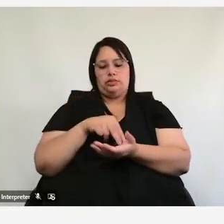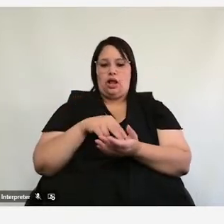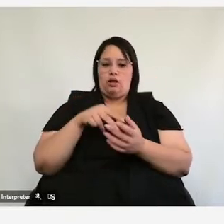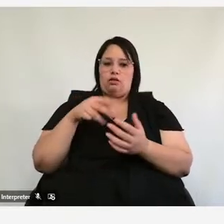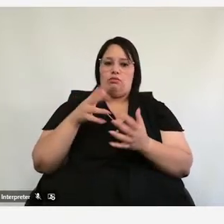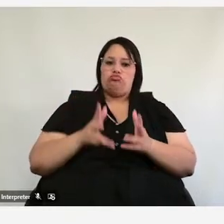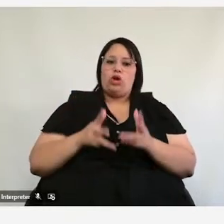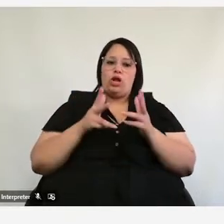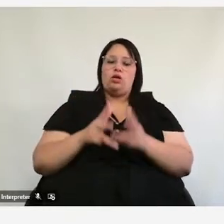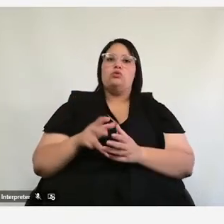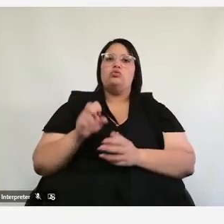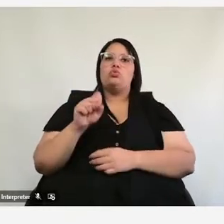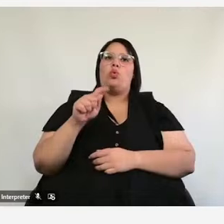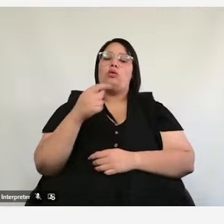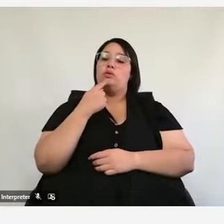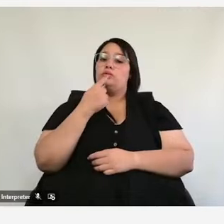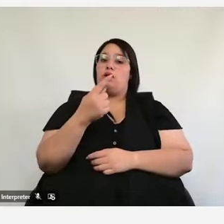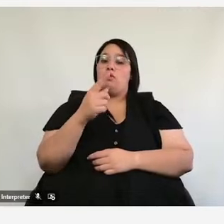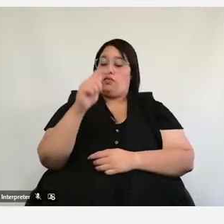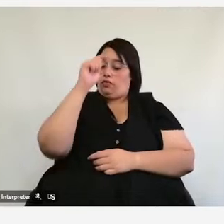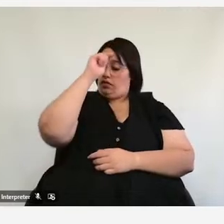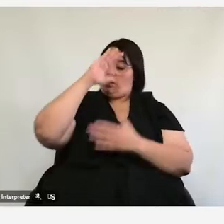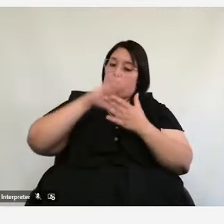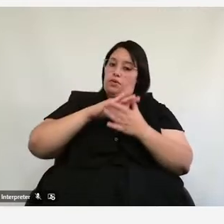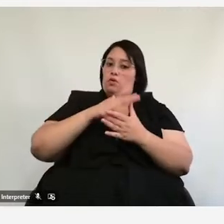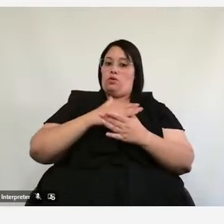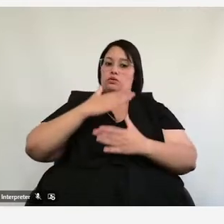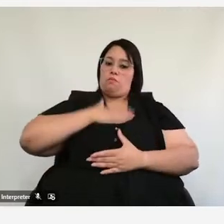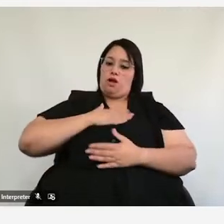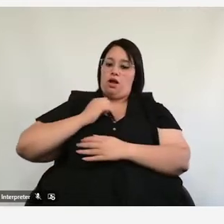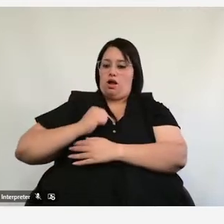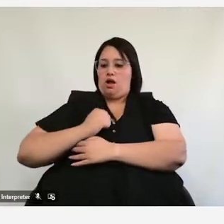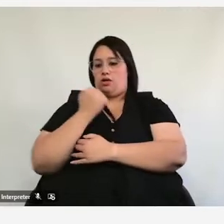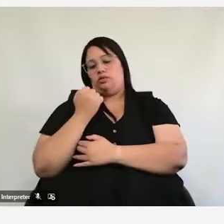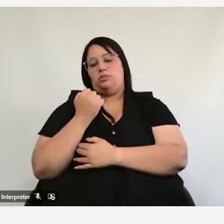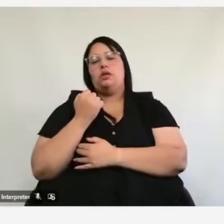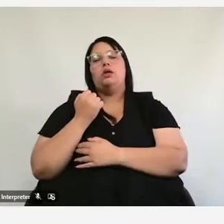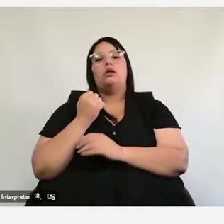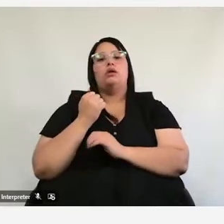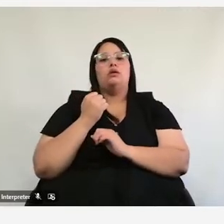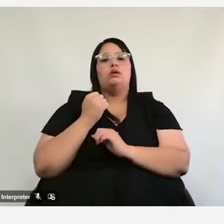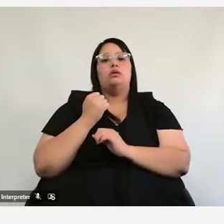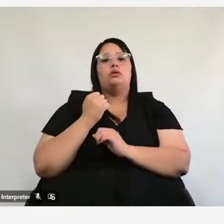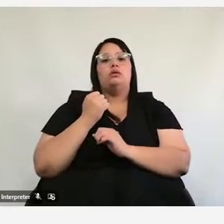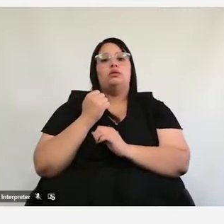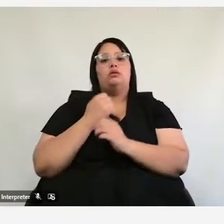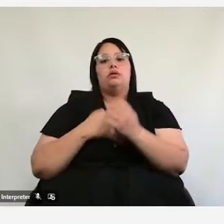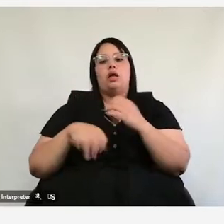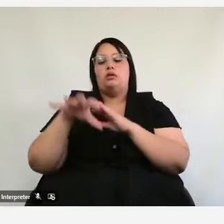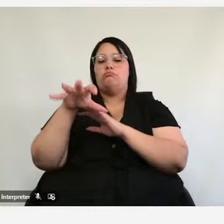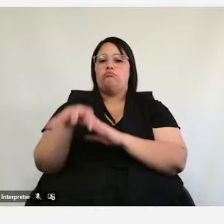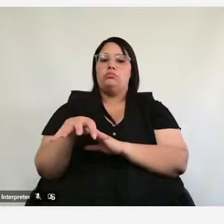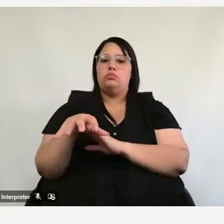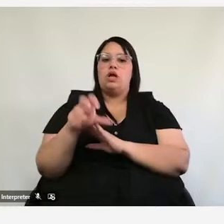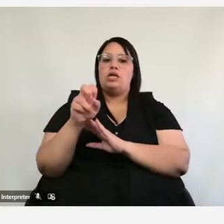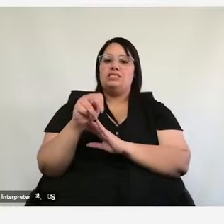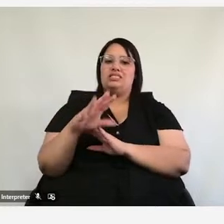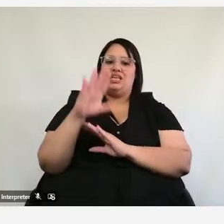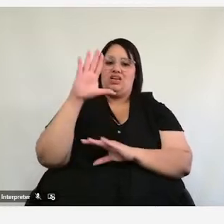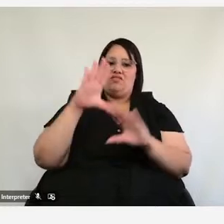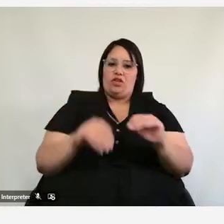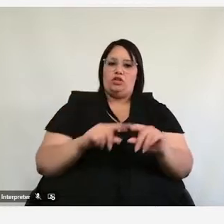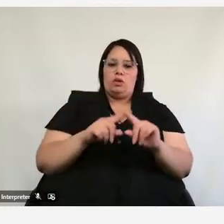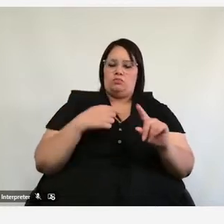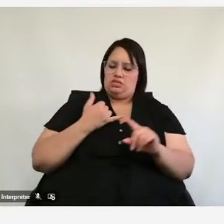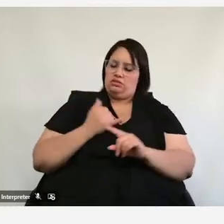Soweto and said, they think because they have put my husband in Iceland, the ANC is finished, but I'm still